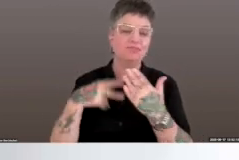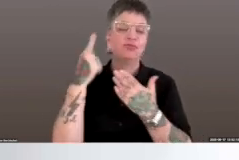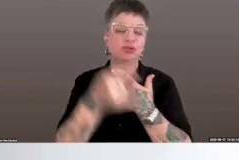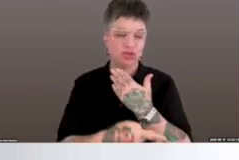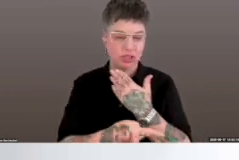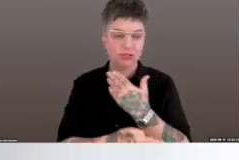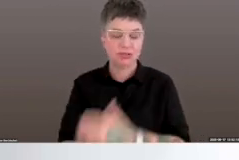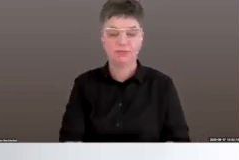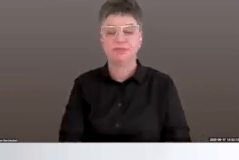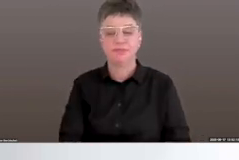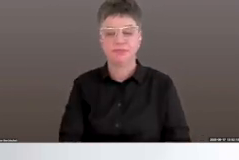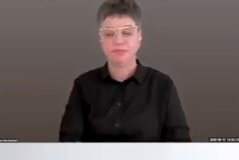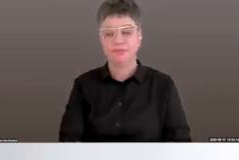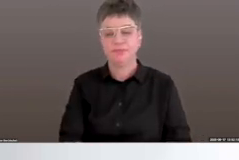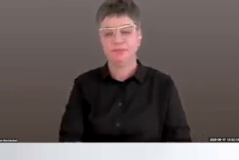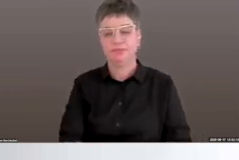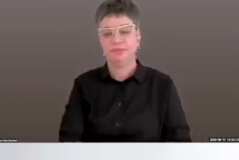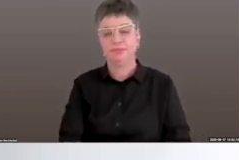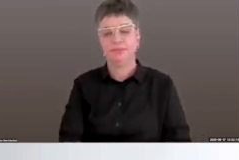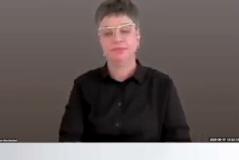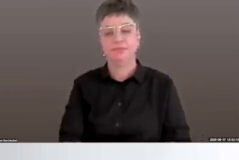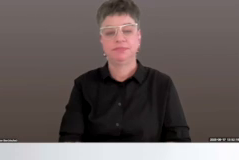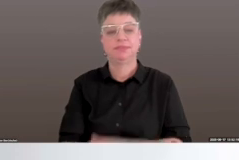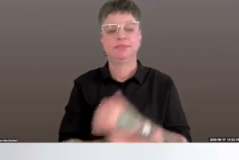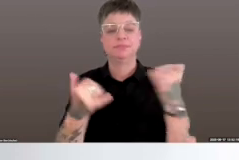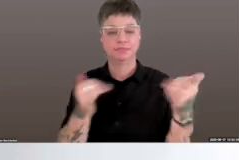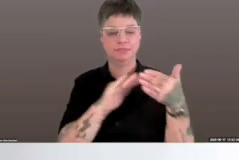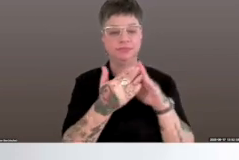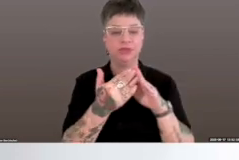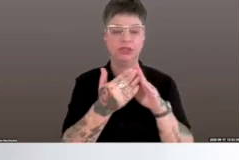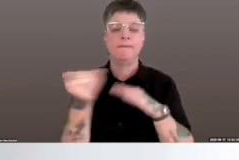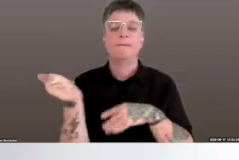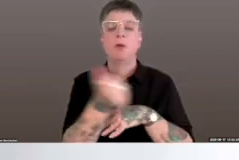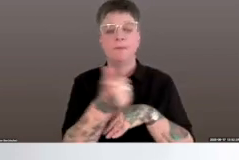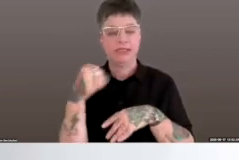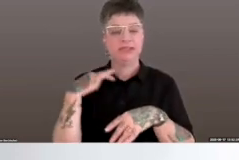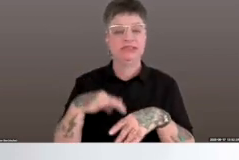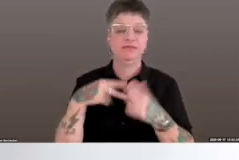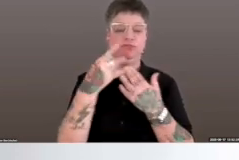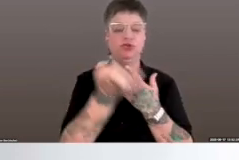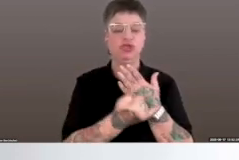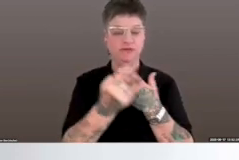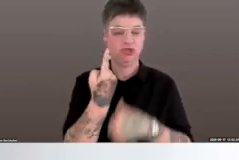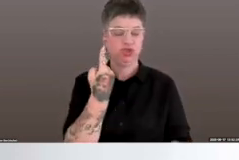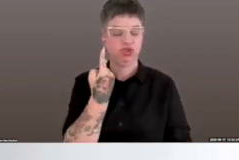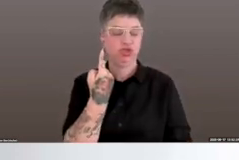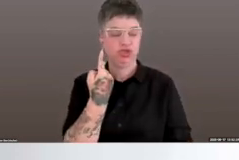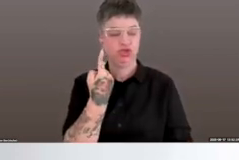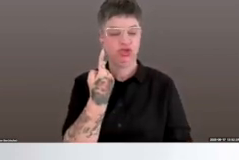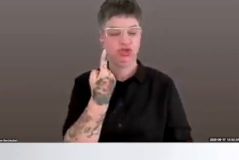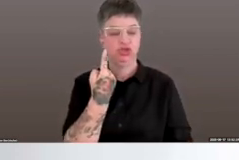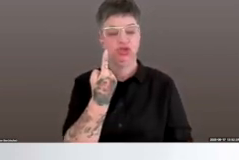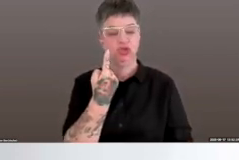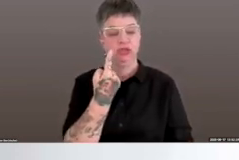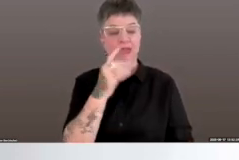today, we'll cover the community mobility incentive projects first. And so now I'll hand things over to my